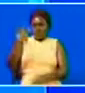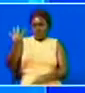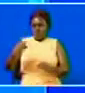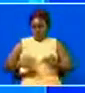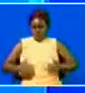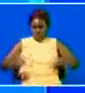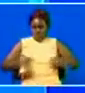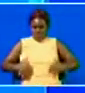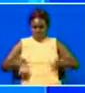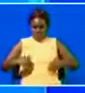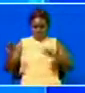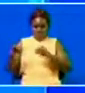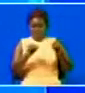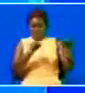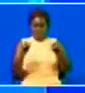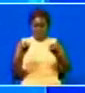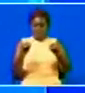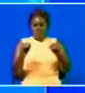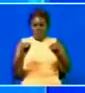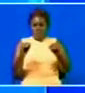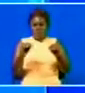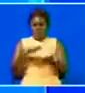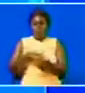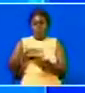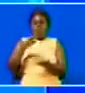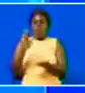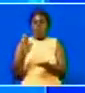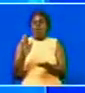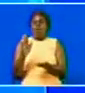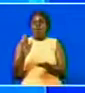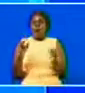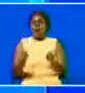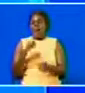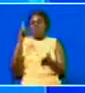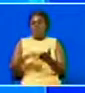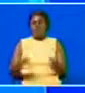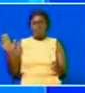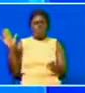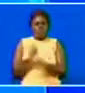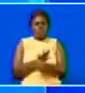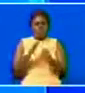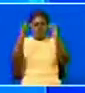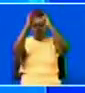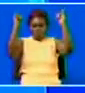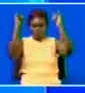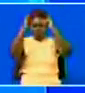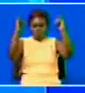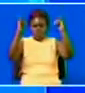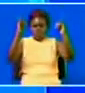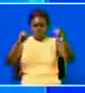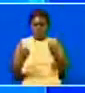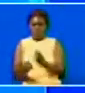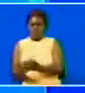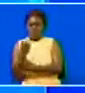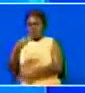Refugee migration into the Kakuma refugee camp exceeded capacity, leading to congestion at the camp. The influx gave rise